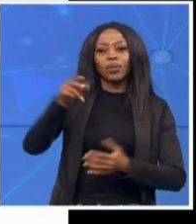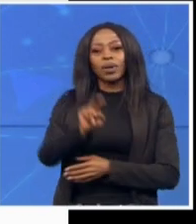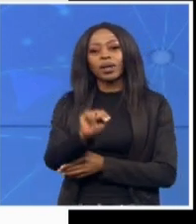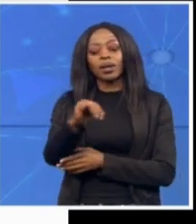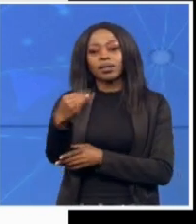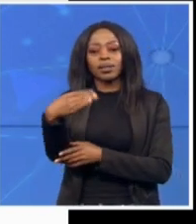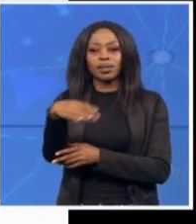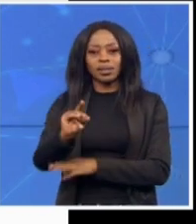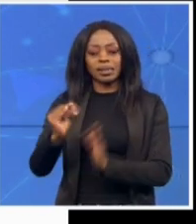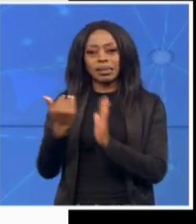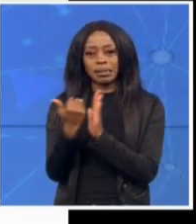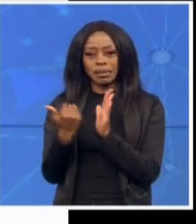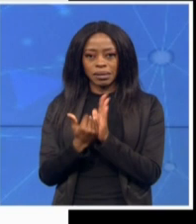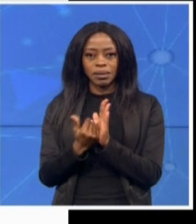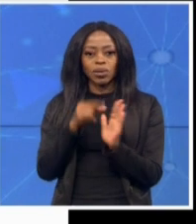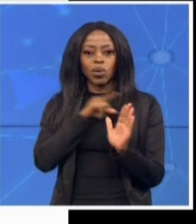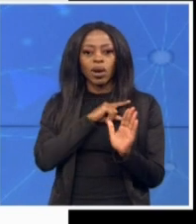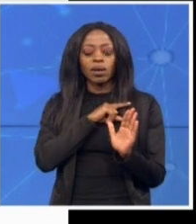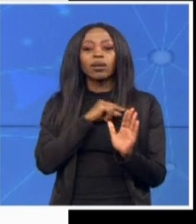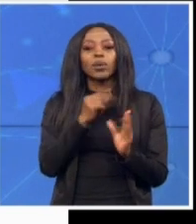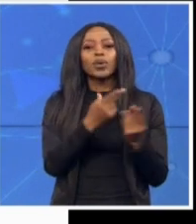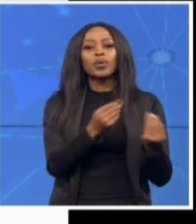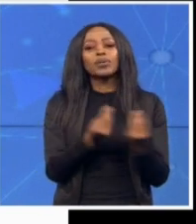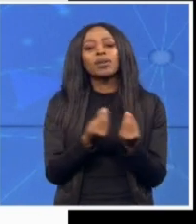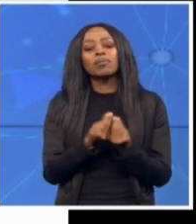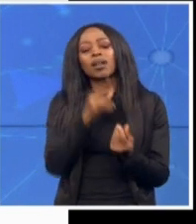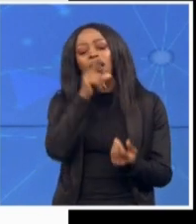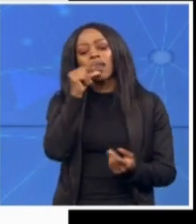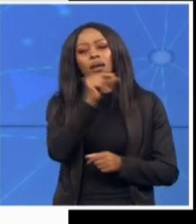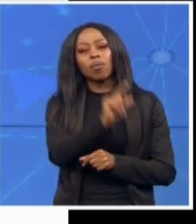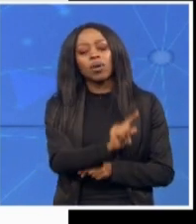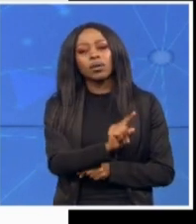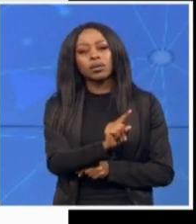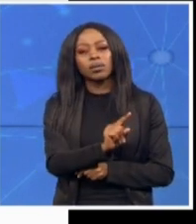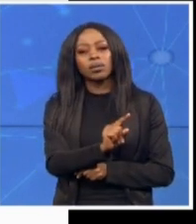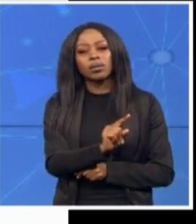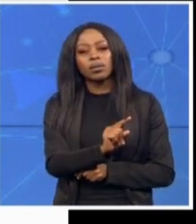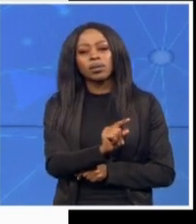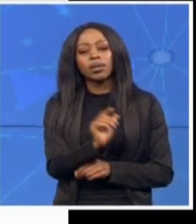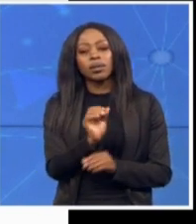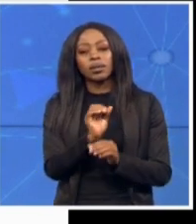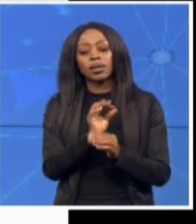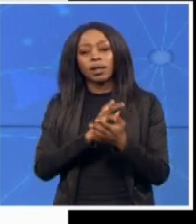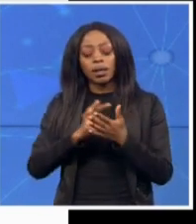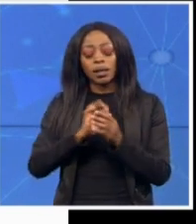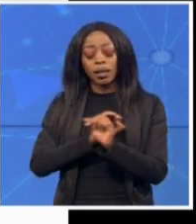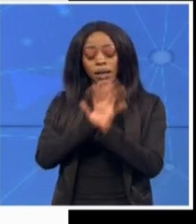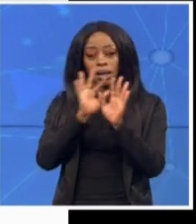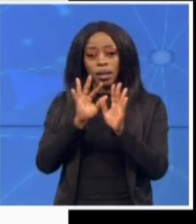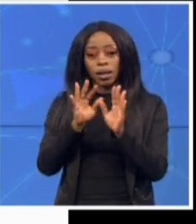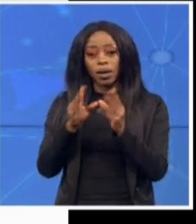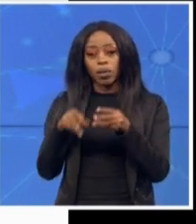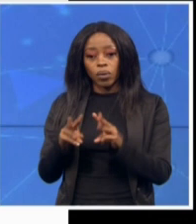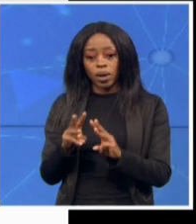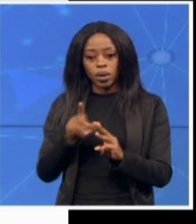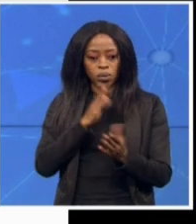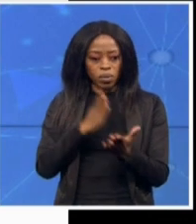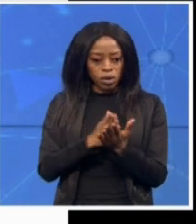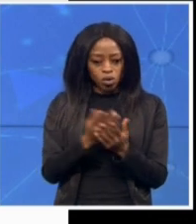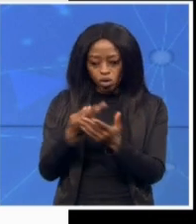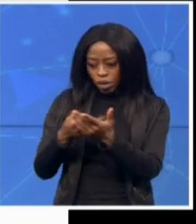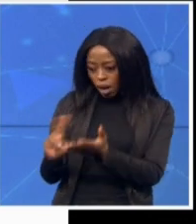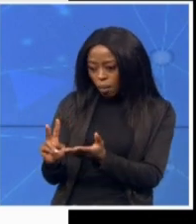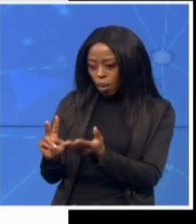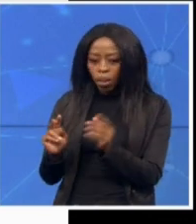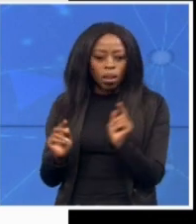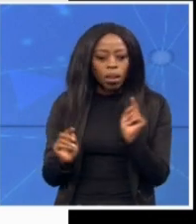what is called a cleaning exercise by taking out duplicates and things like that. So we receive our data directly from